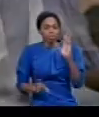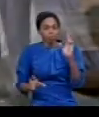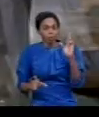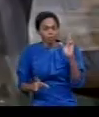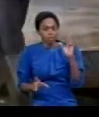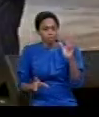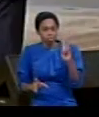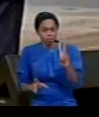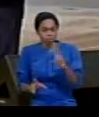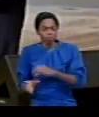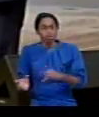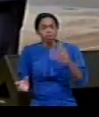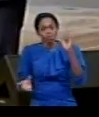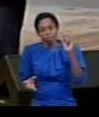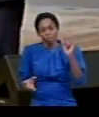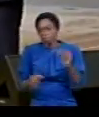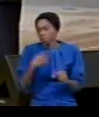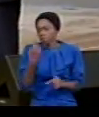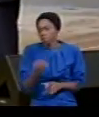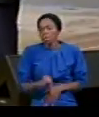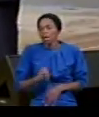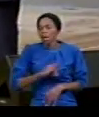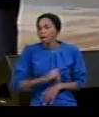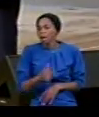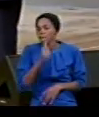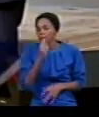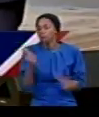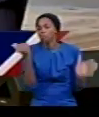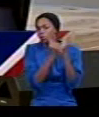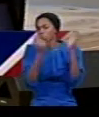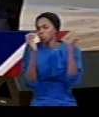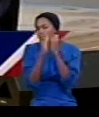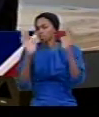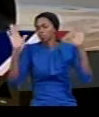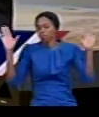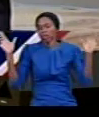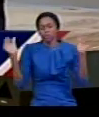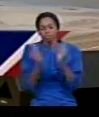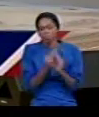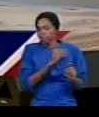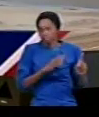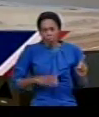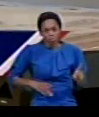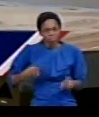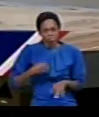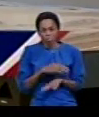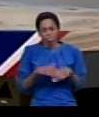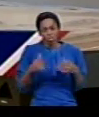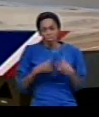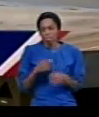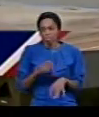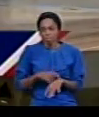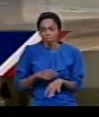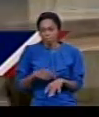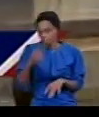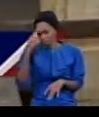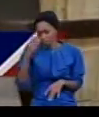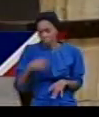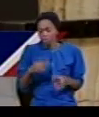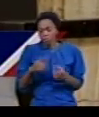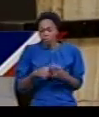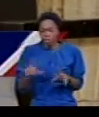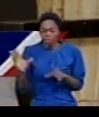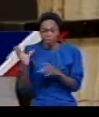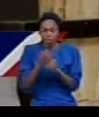I am crucified with Christ. We don't have time for me to take you